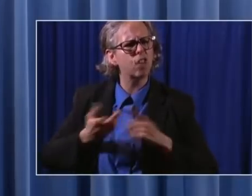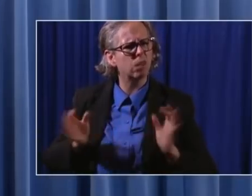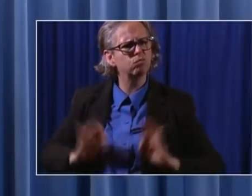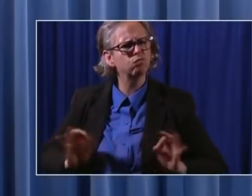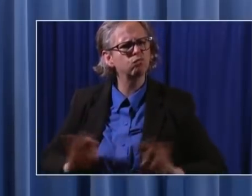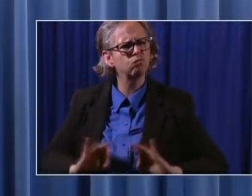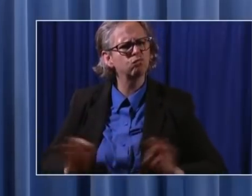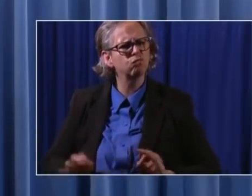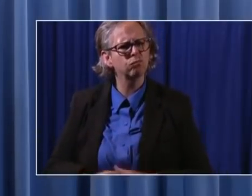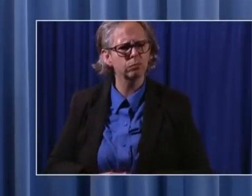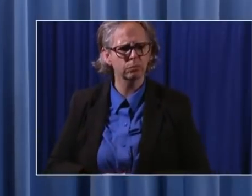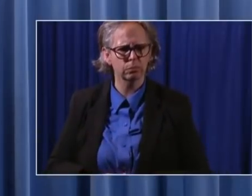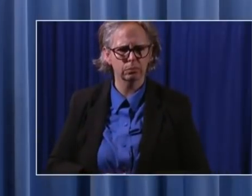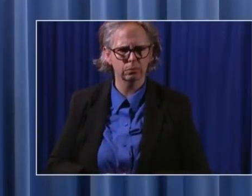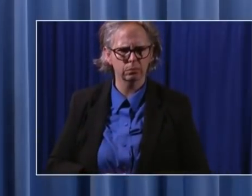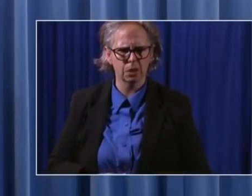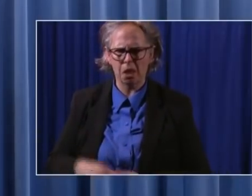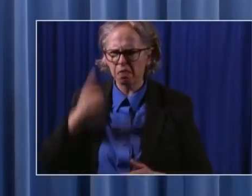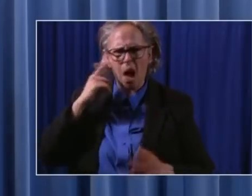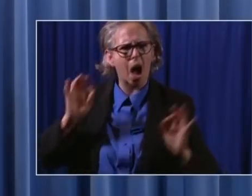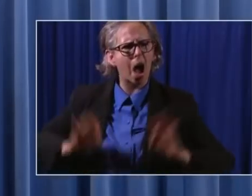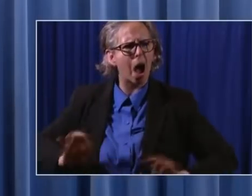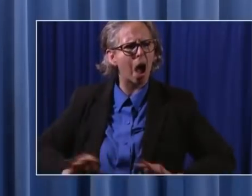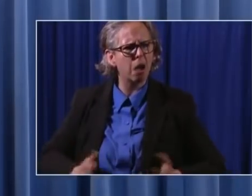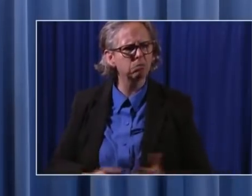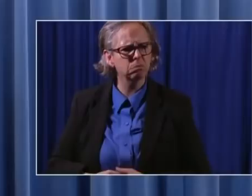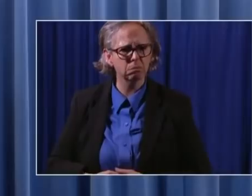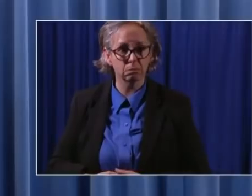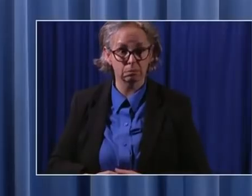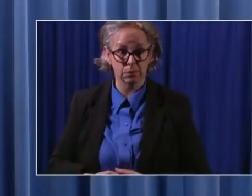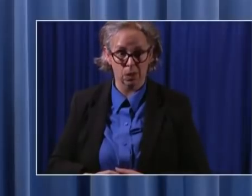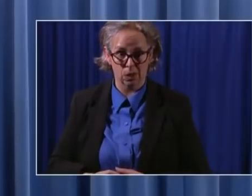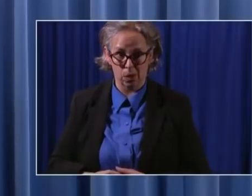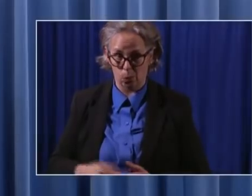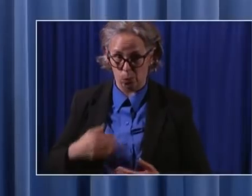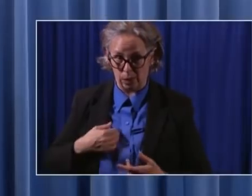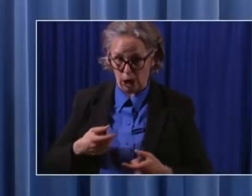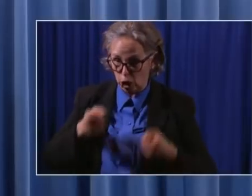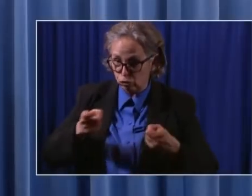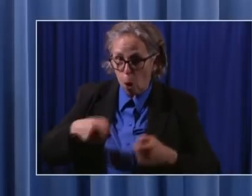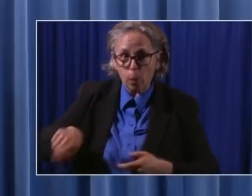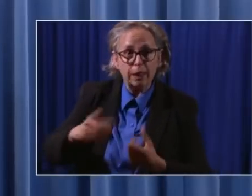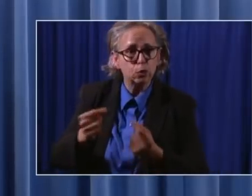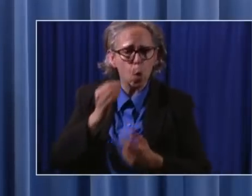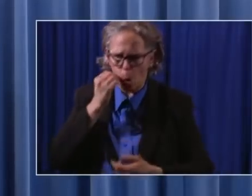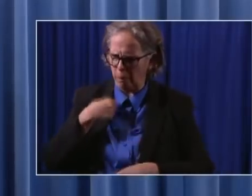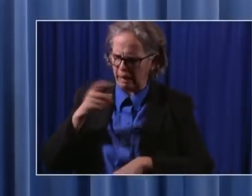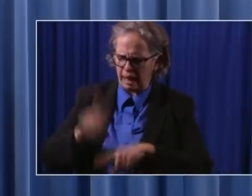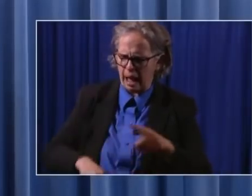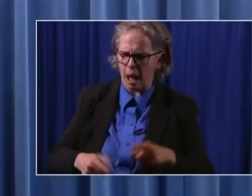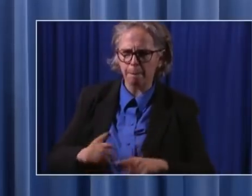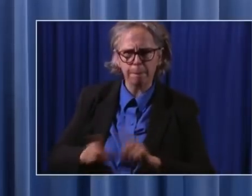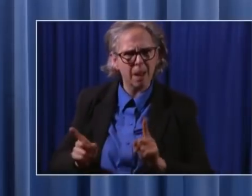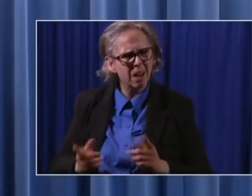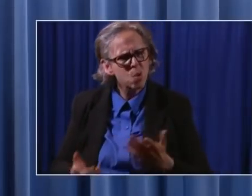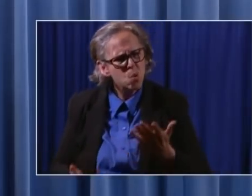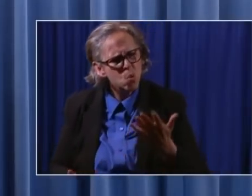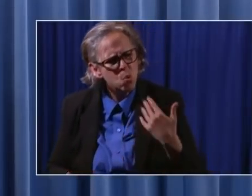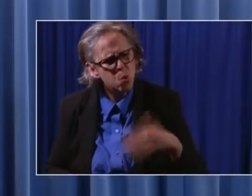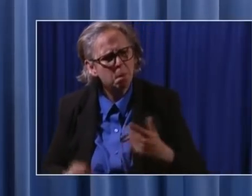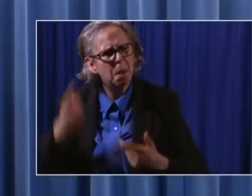know, because we don't restrict what people do in their own home, people look at that and say, well, that's not part of the